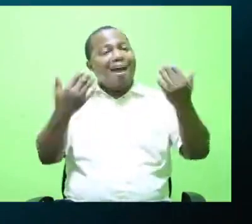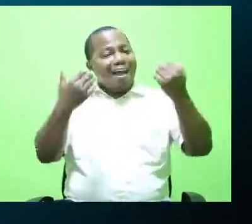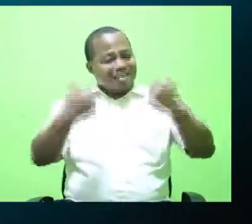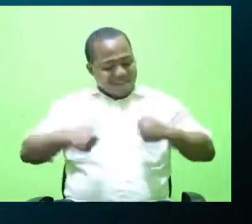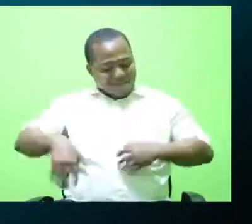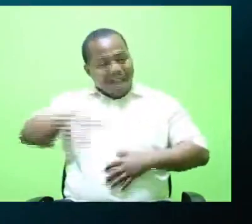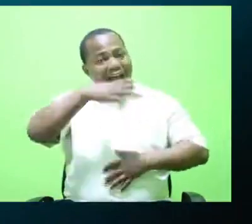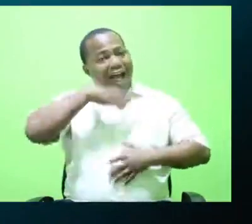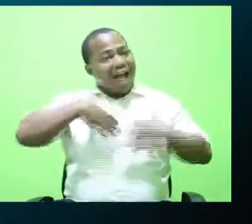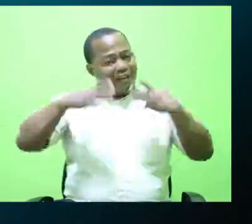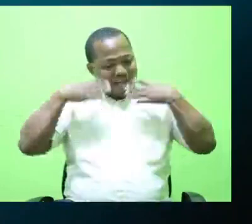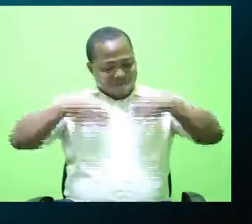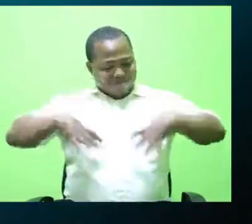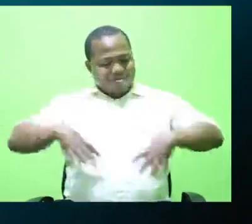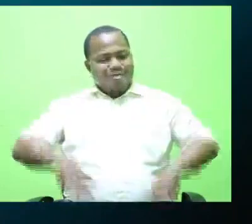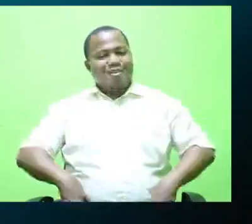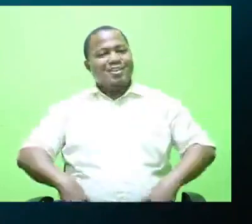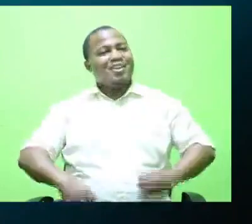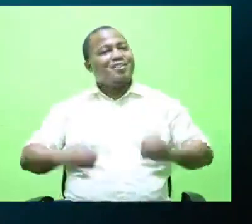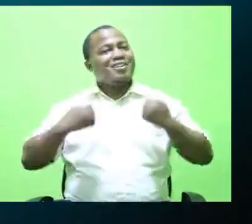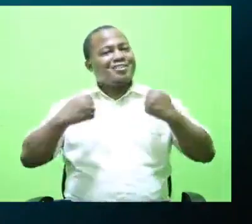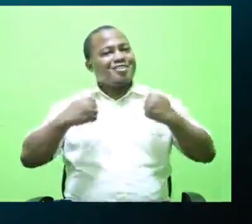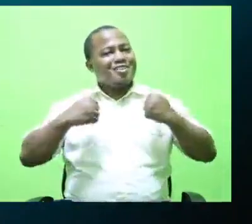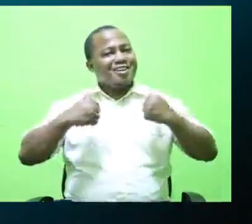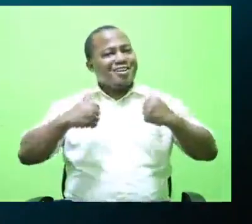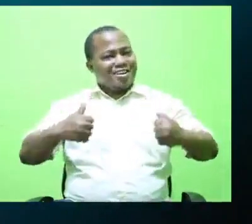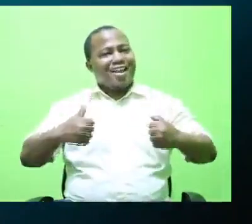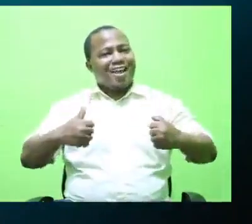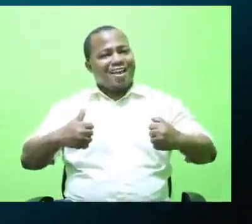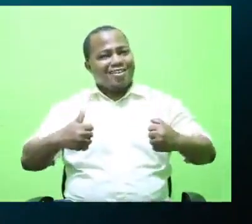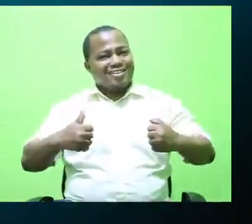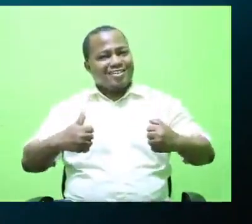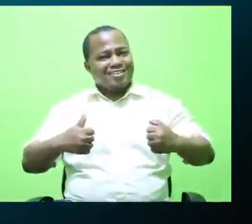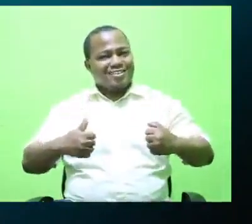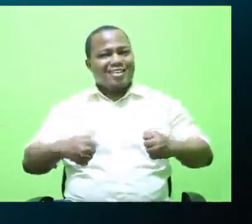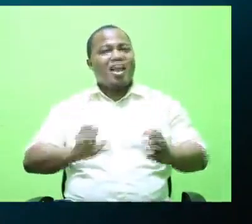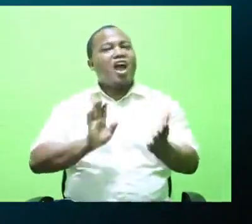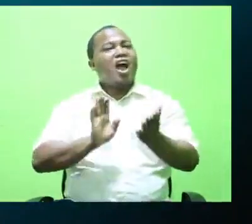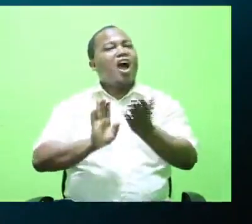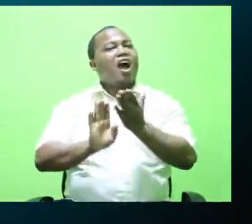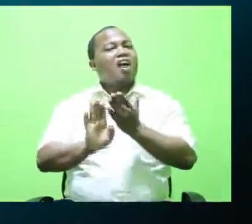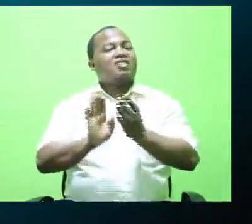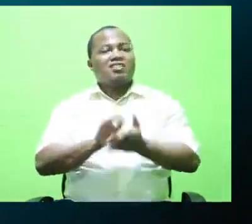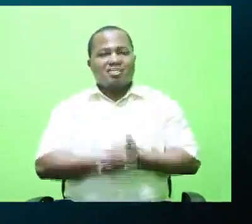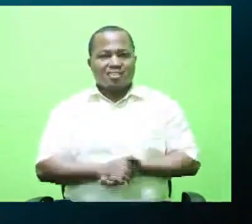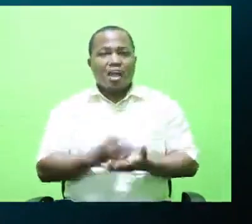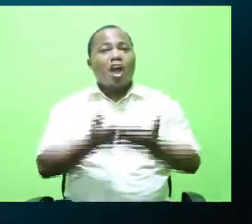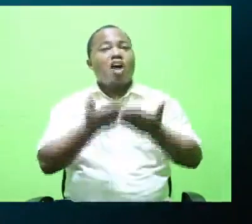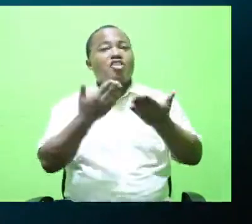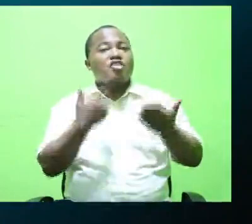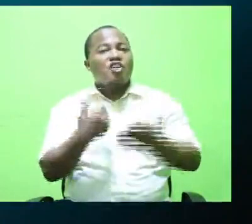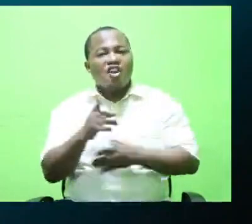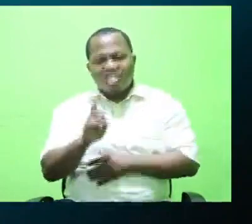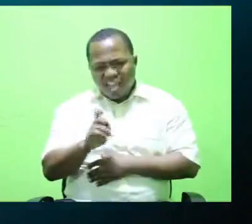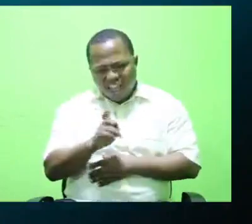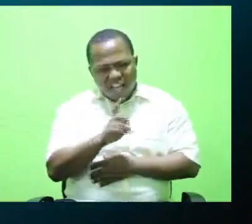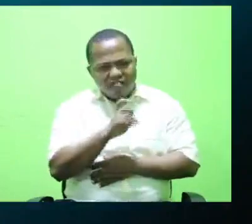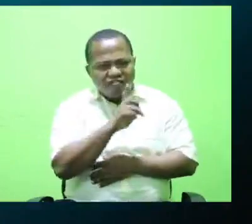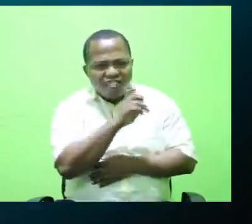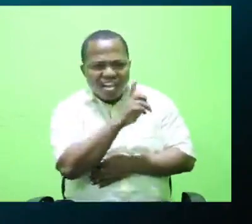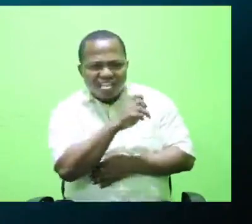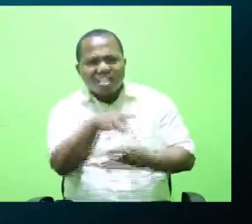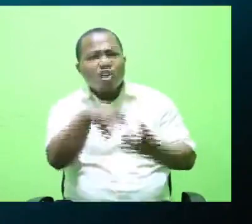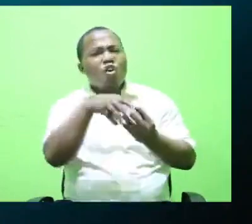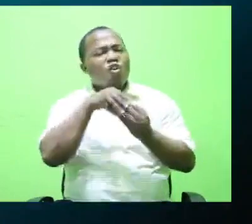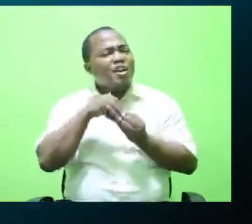enables our bodies to recognize antigens, cause infections